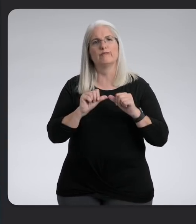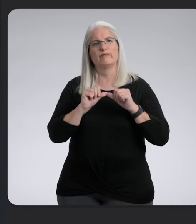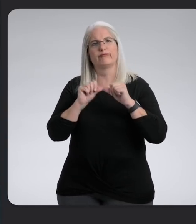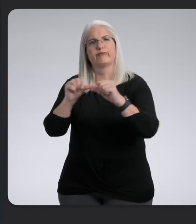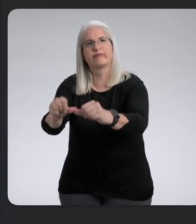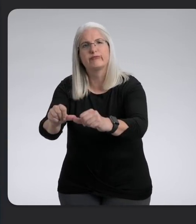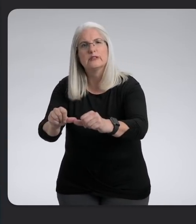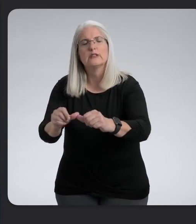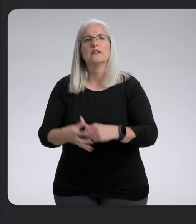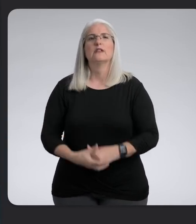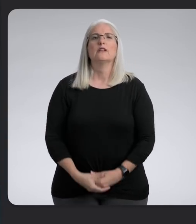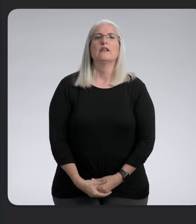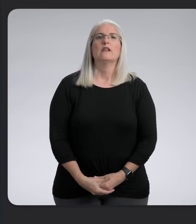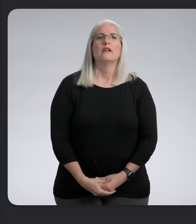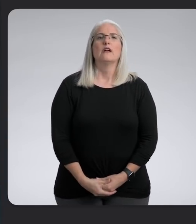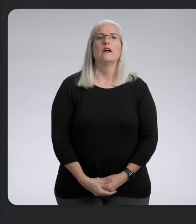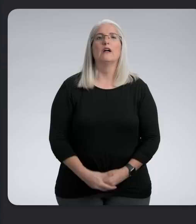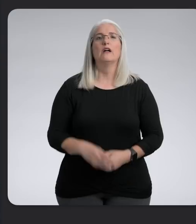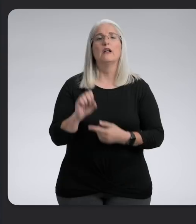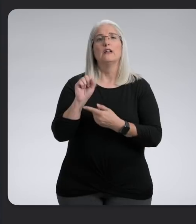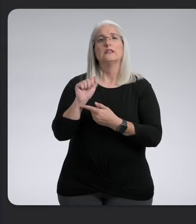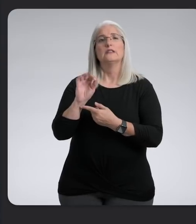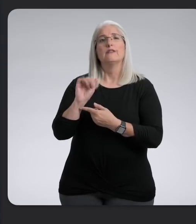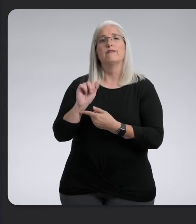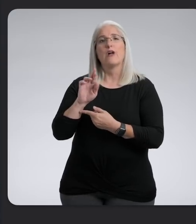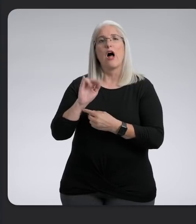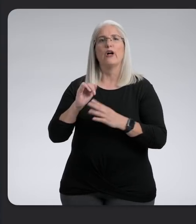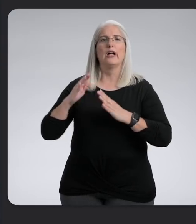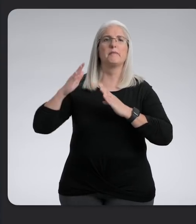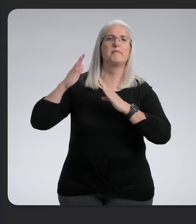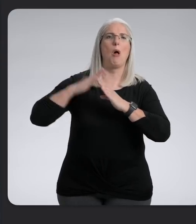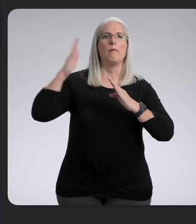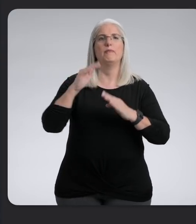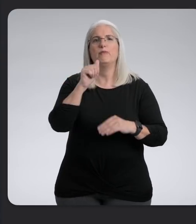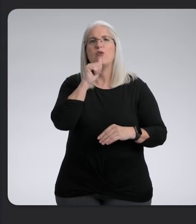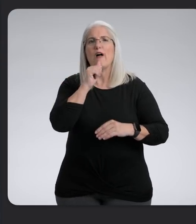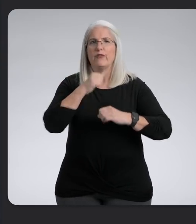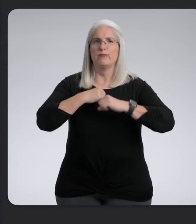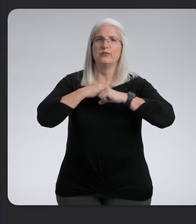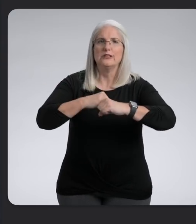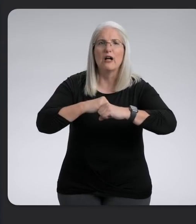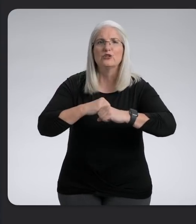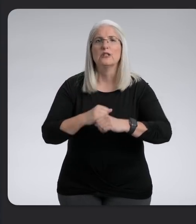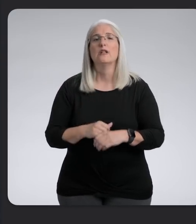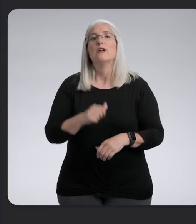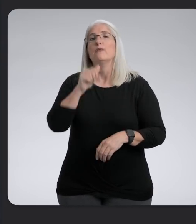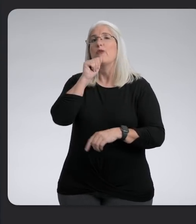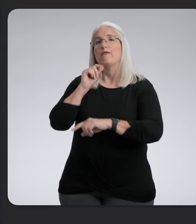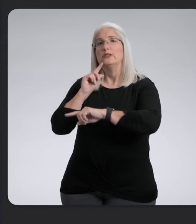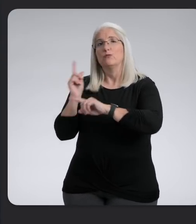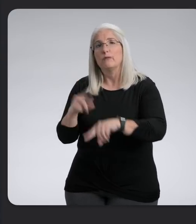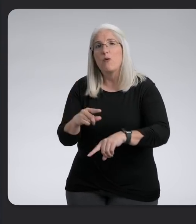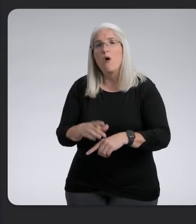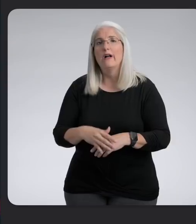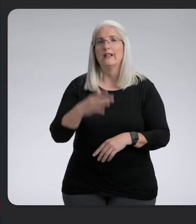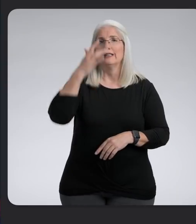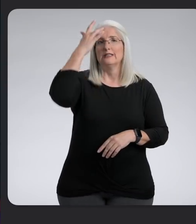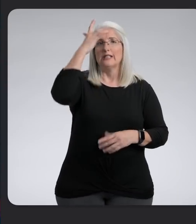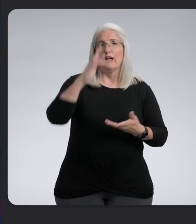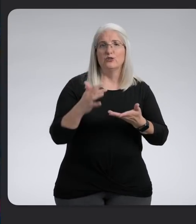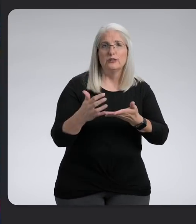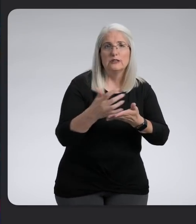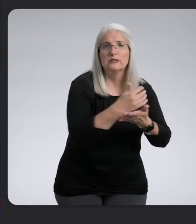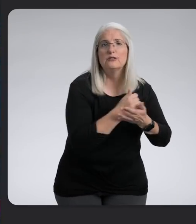Safari sets the bar for user privacy on the web with features like Privacy Report and intelligent tracking prevention.